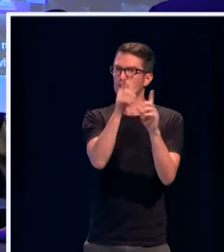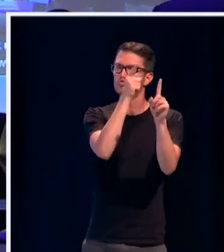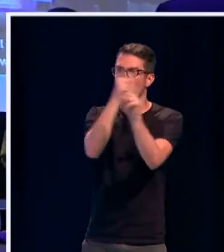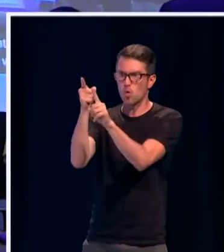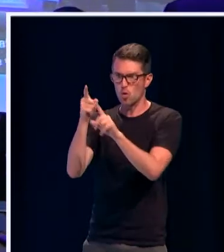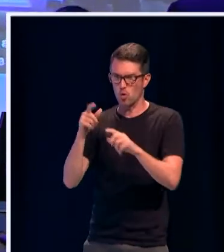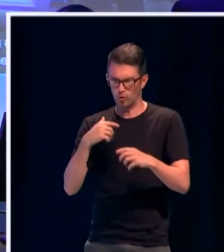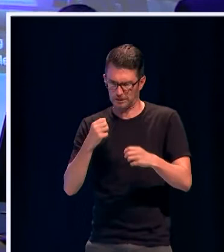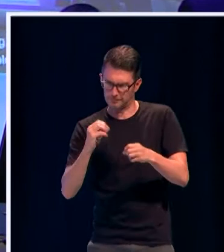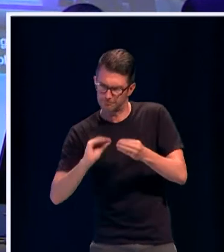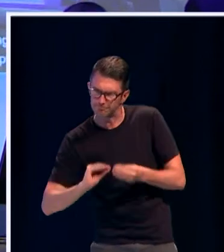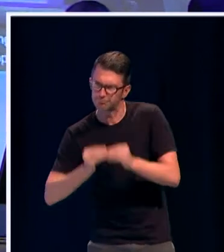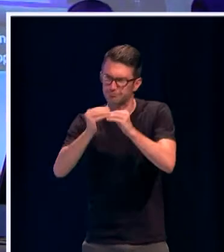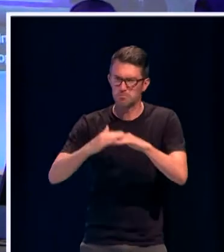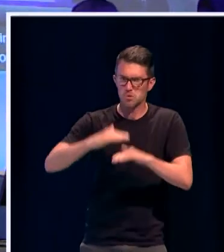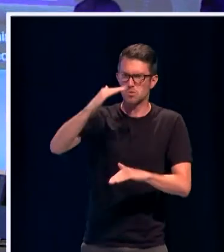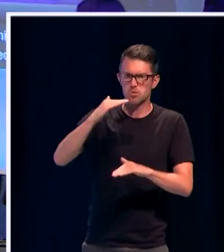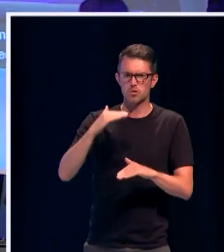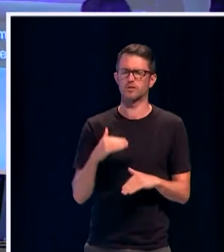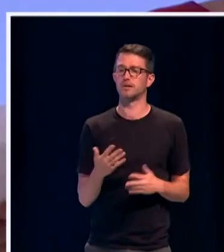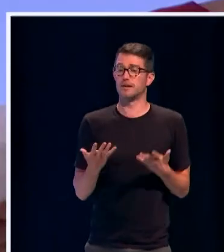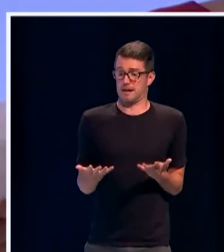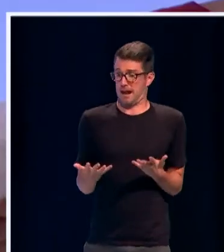countries in Africa and South America.